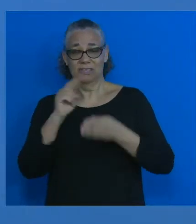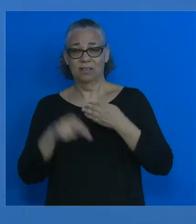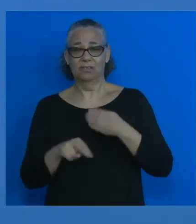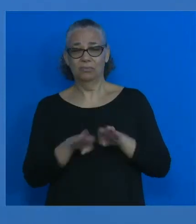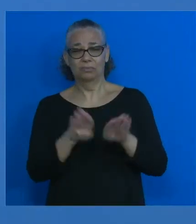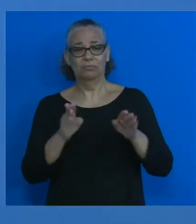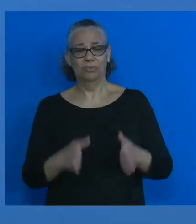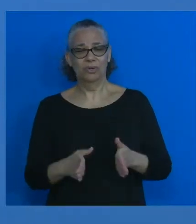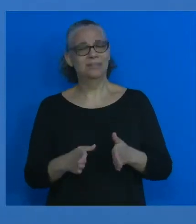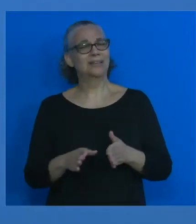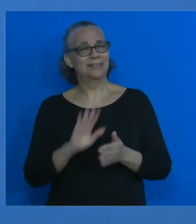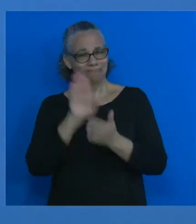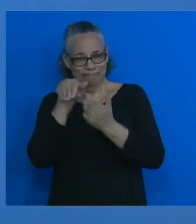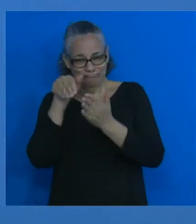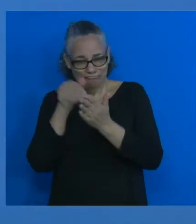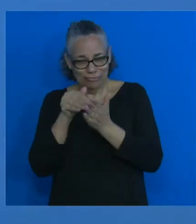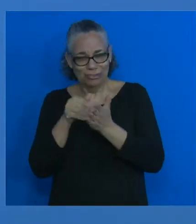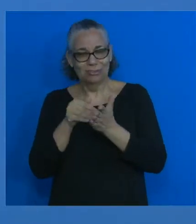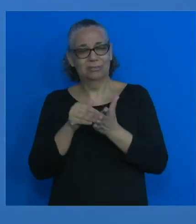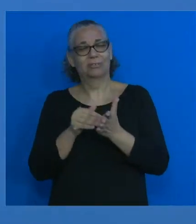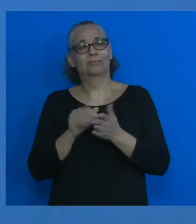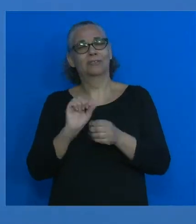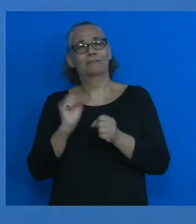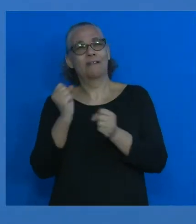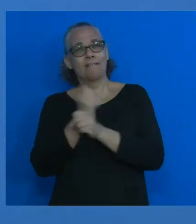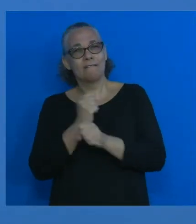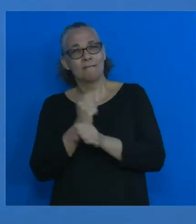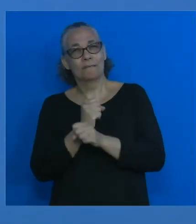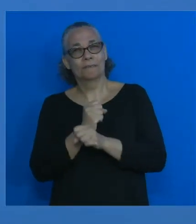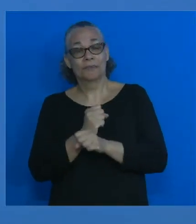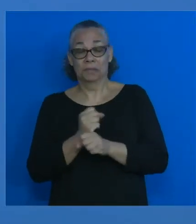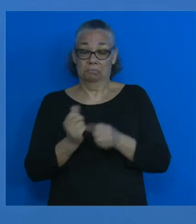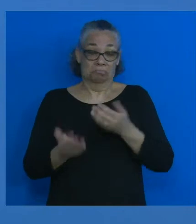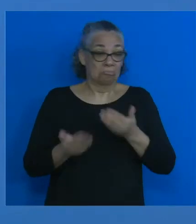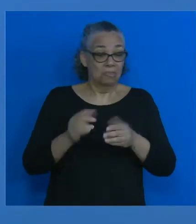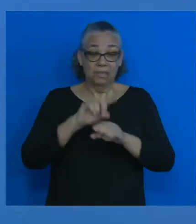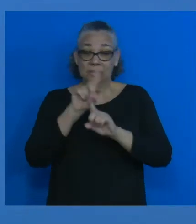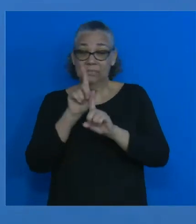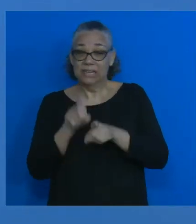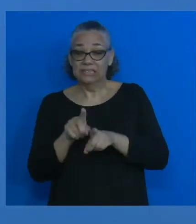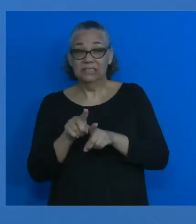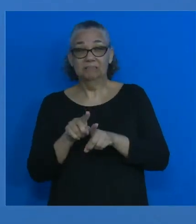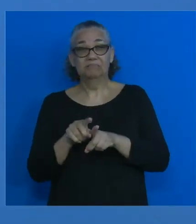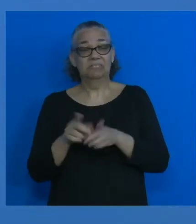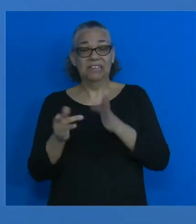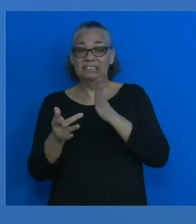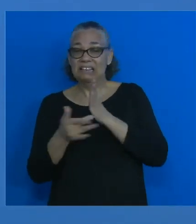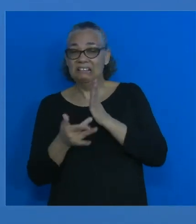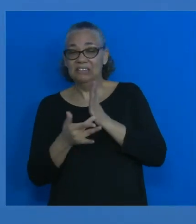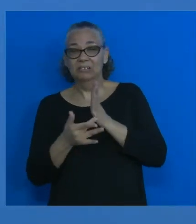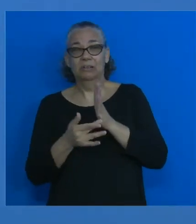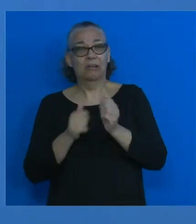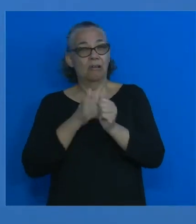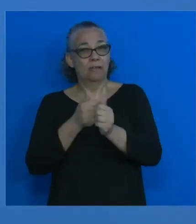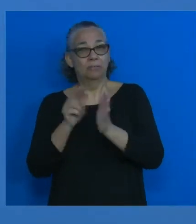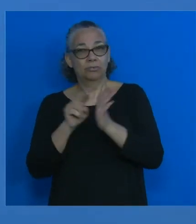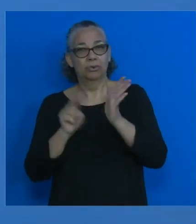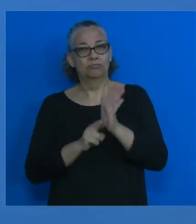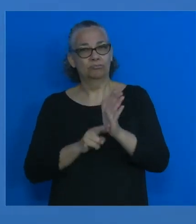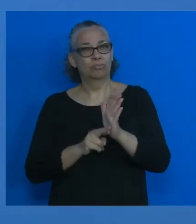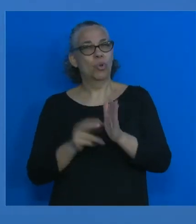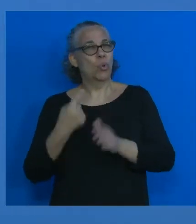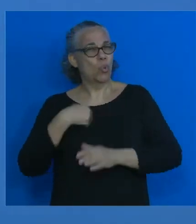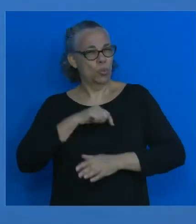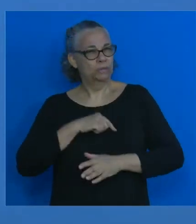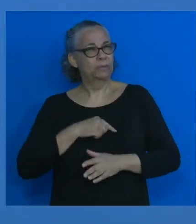battle. Whether it's due to testing, technology, or correctly following protocols, we have been on the front lines and have been largely successful